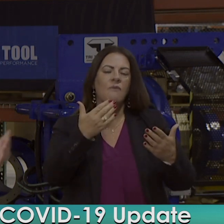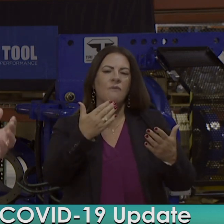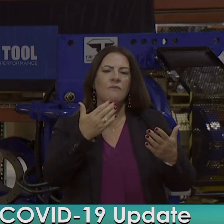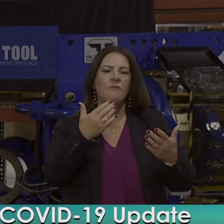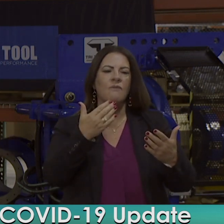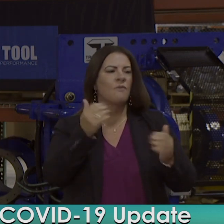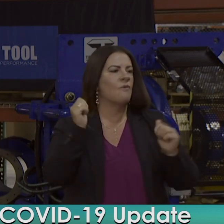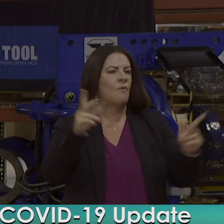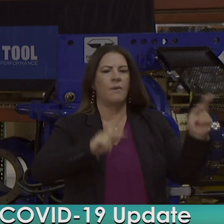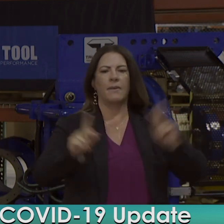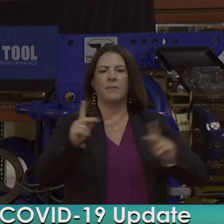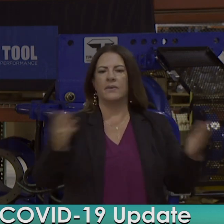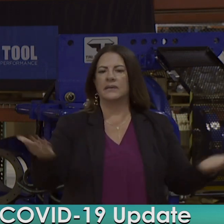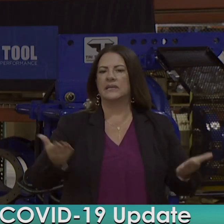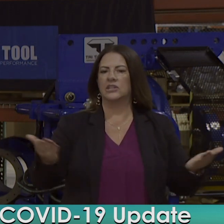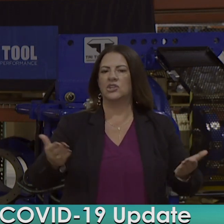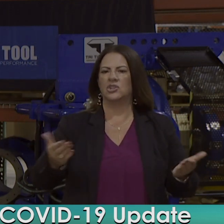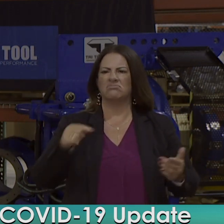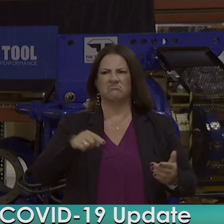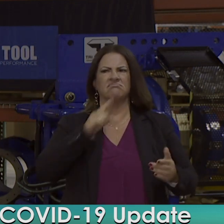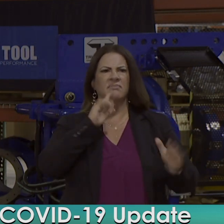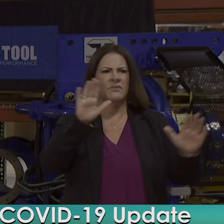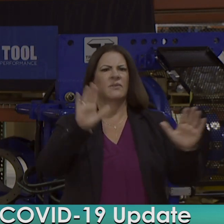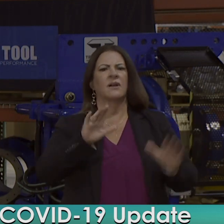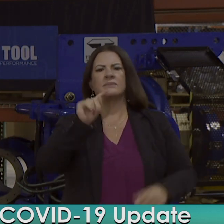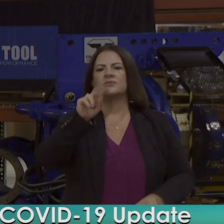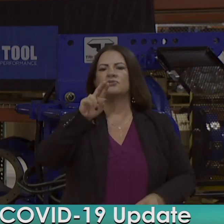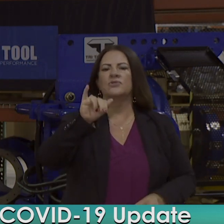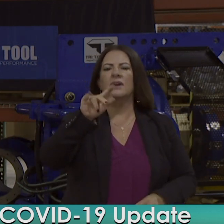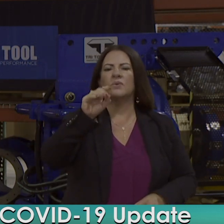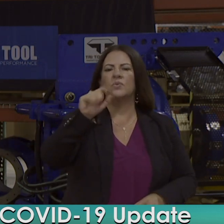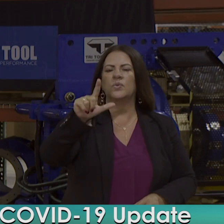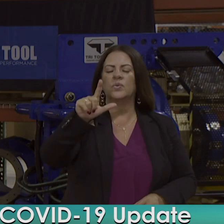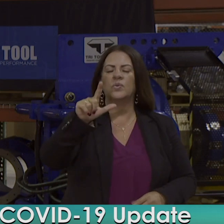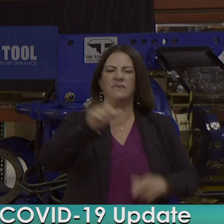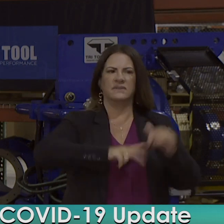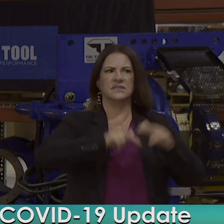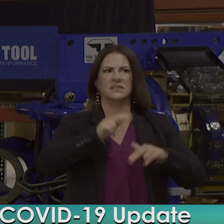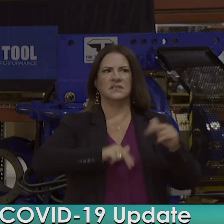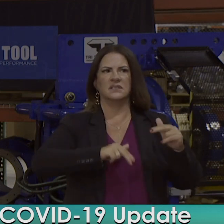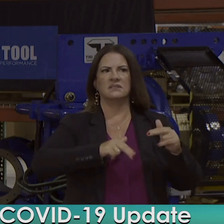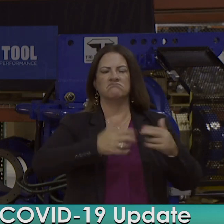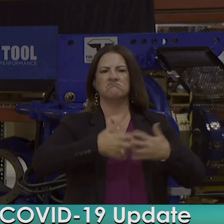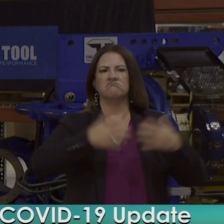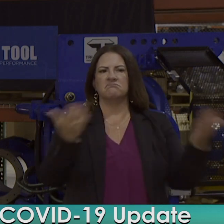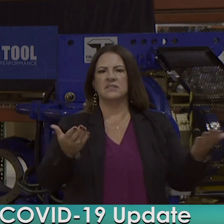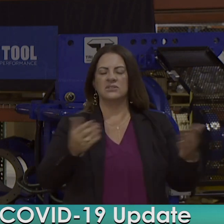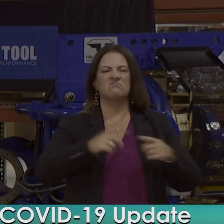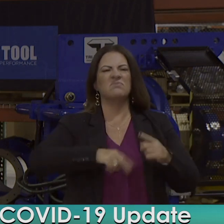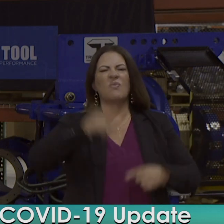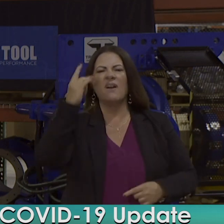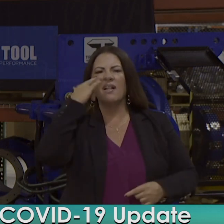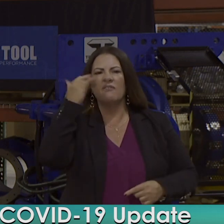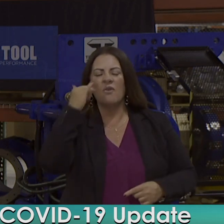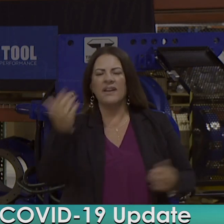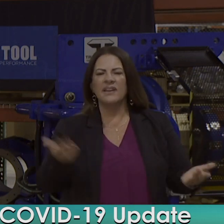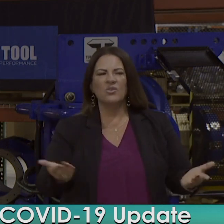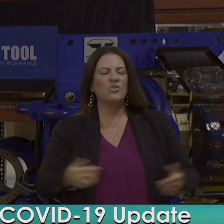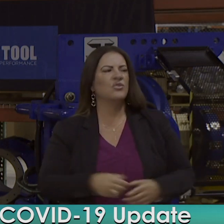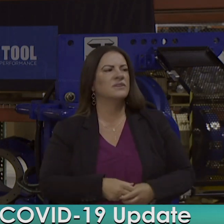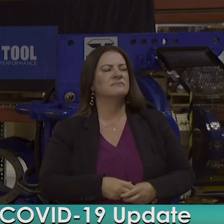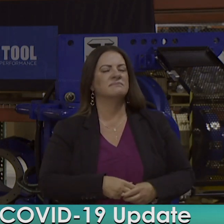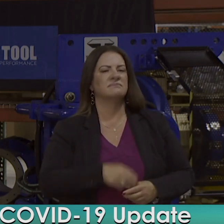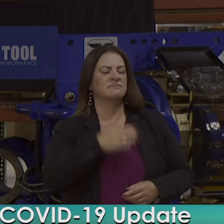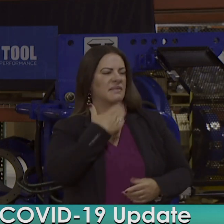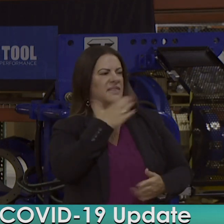that is here at this remarkable Tri-Tool facility and warehouse in Northern California for the privilege of